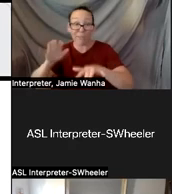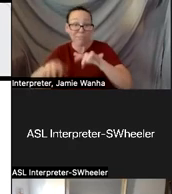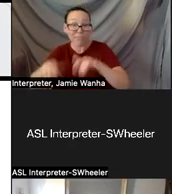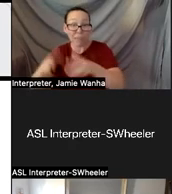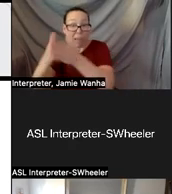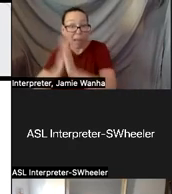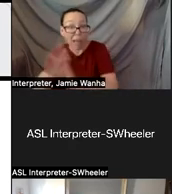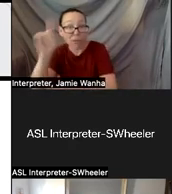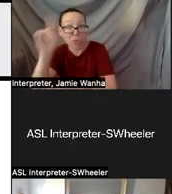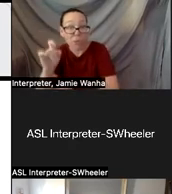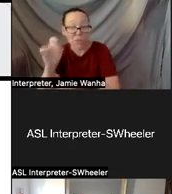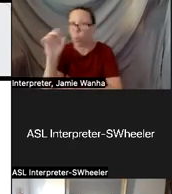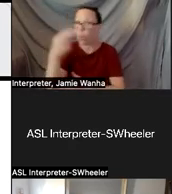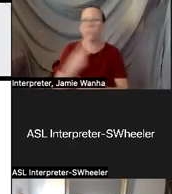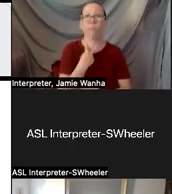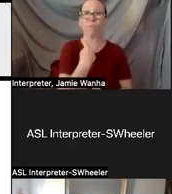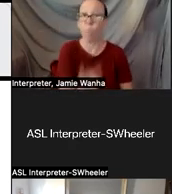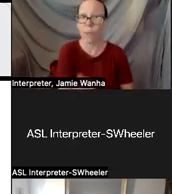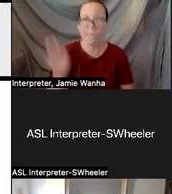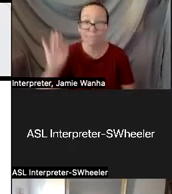to type. Anyone?